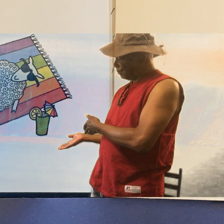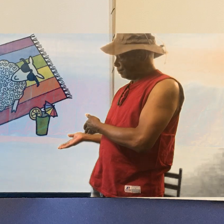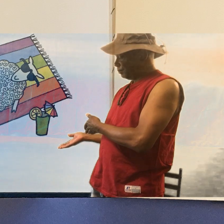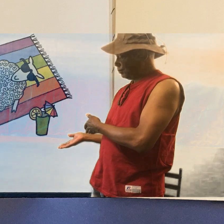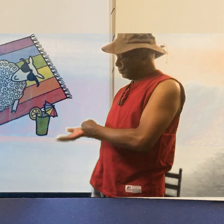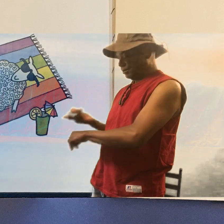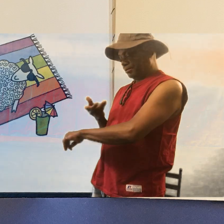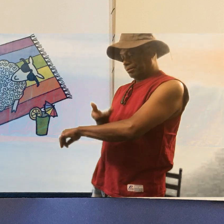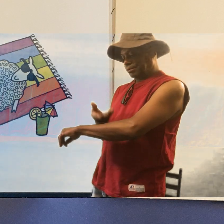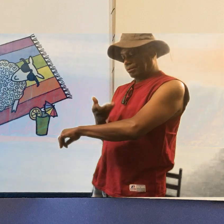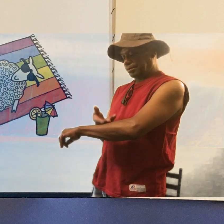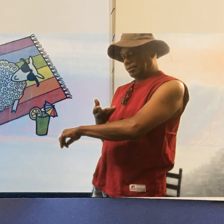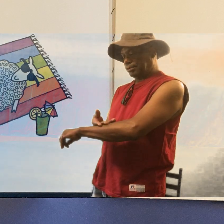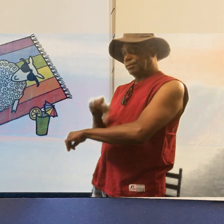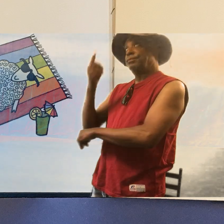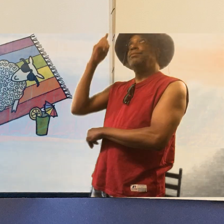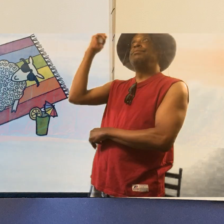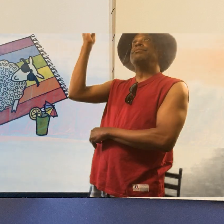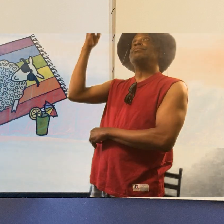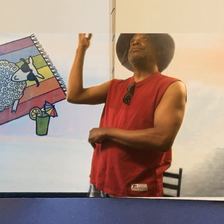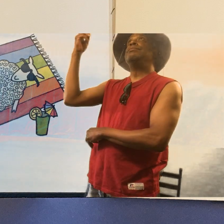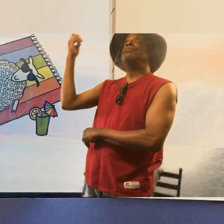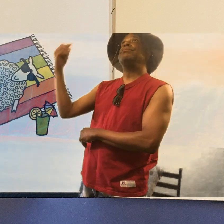Here is the The Sun Sheep.